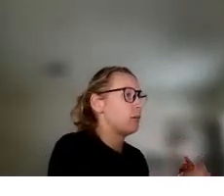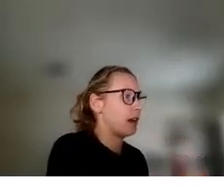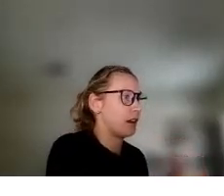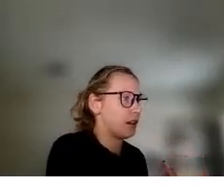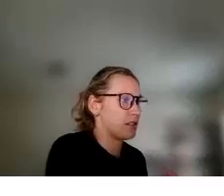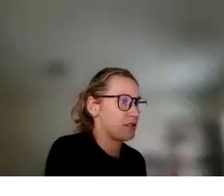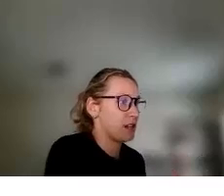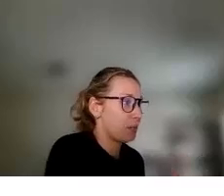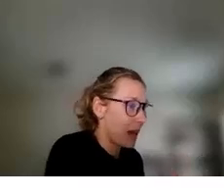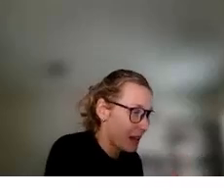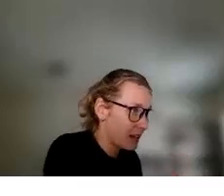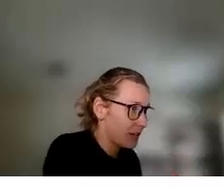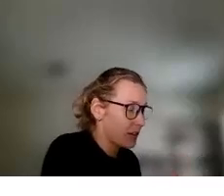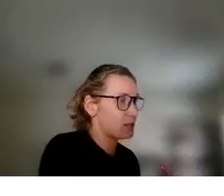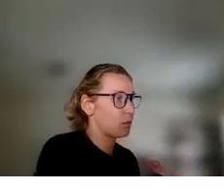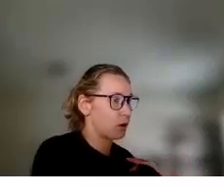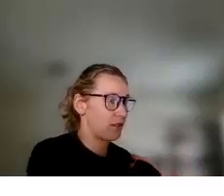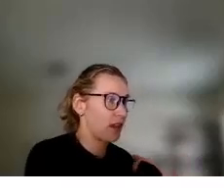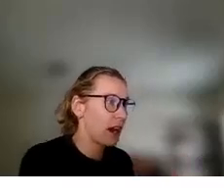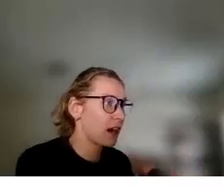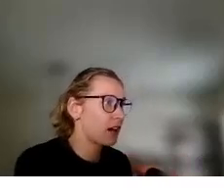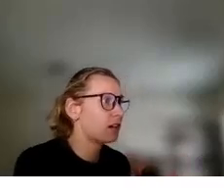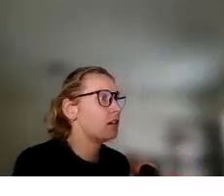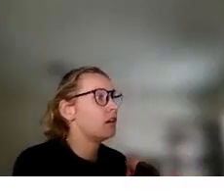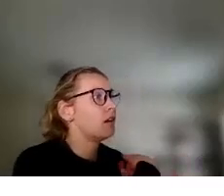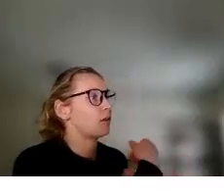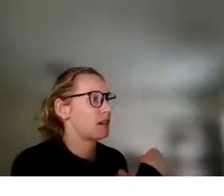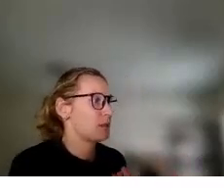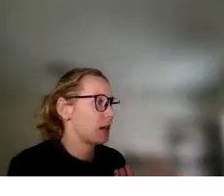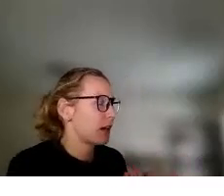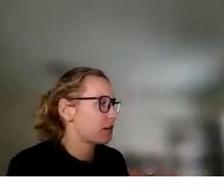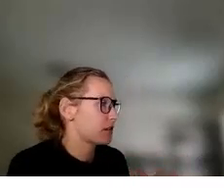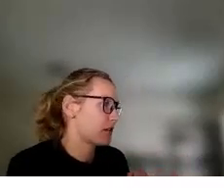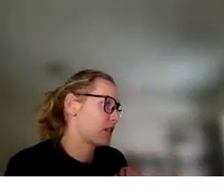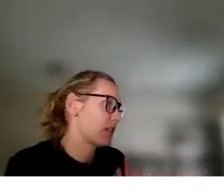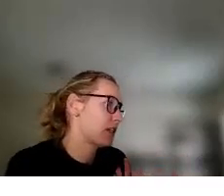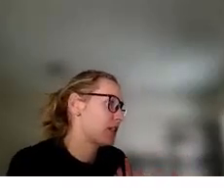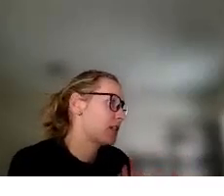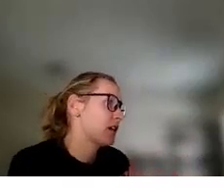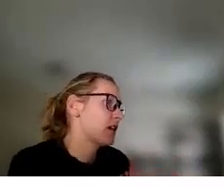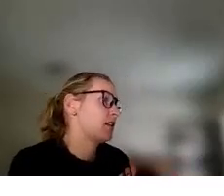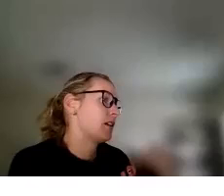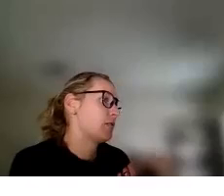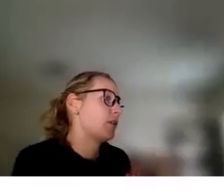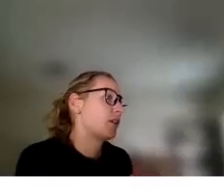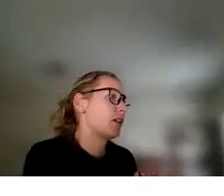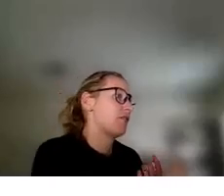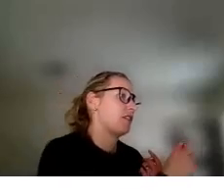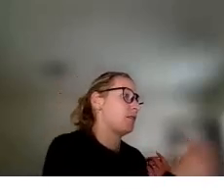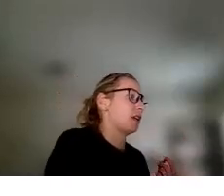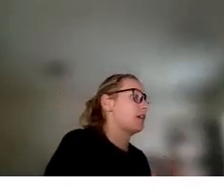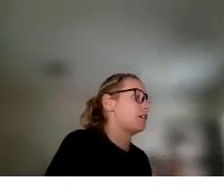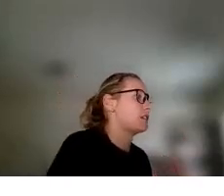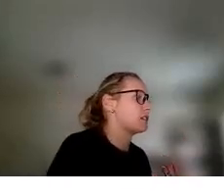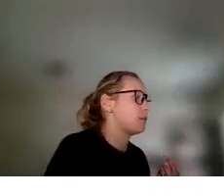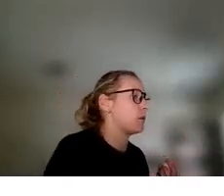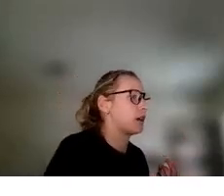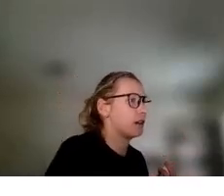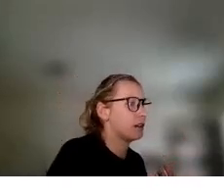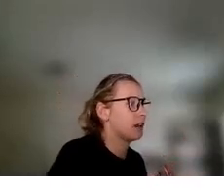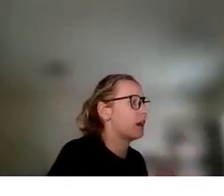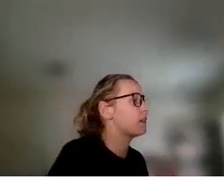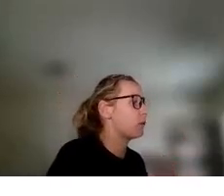therapy, palliative and supportive care, respite care services, therapeutic life-limiting